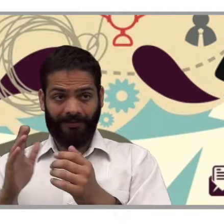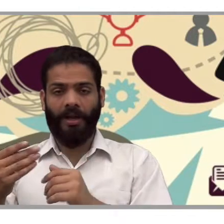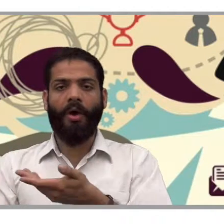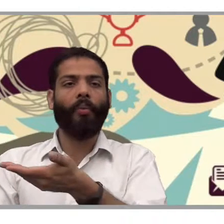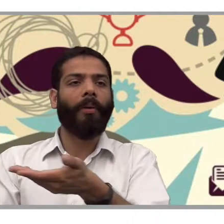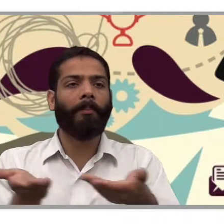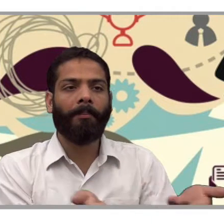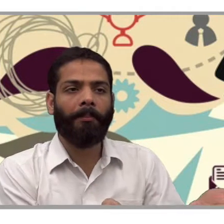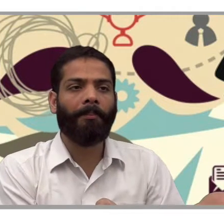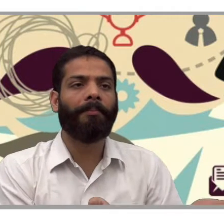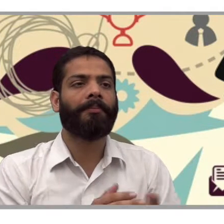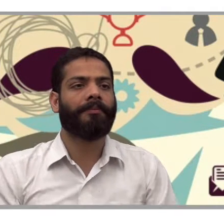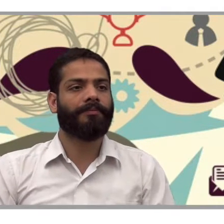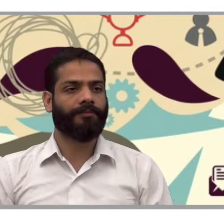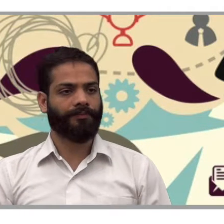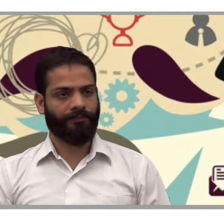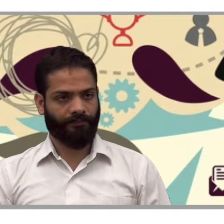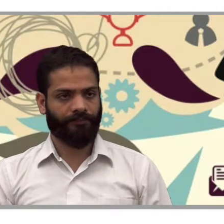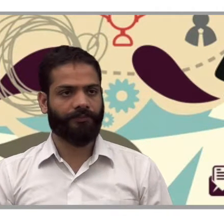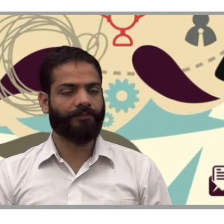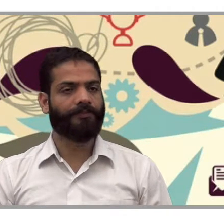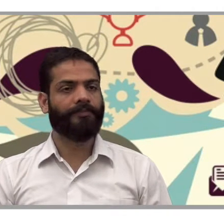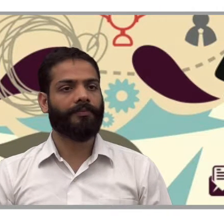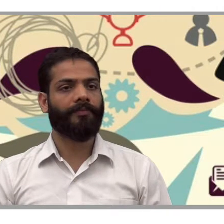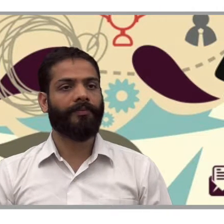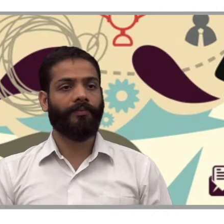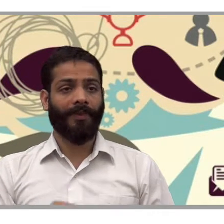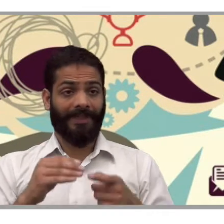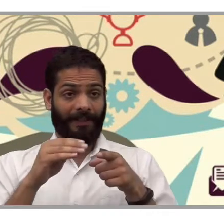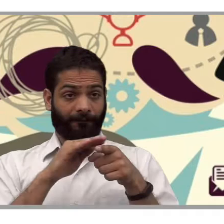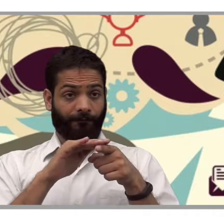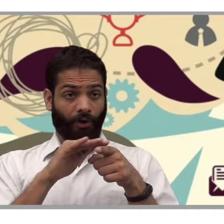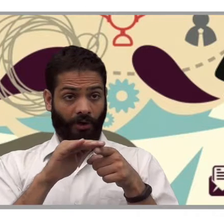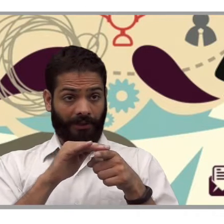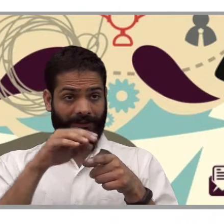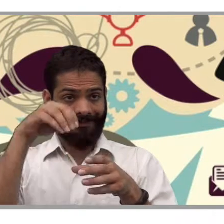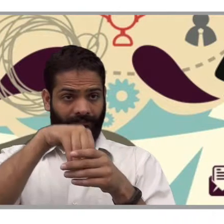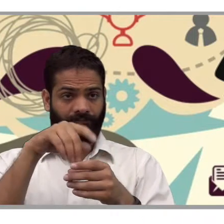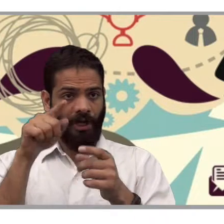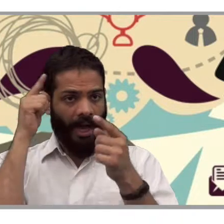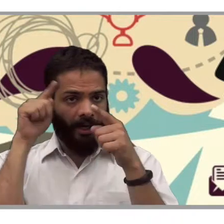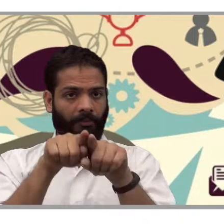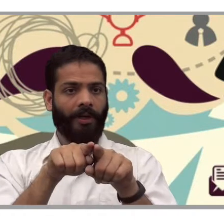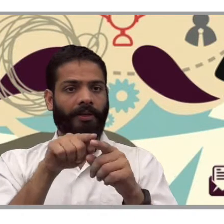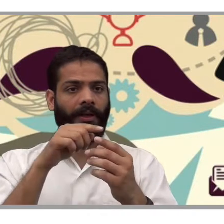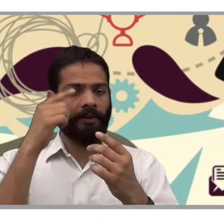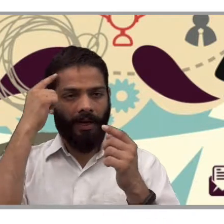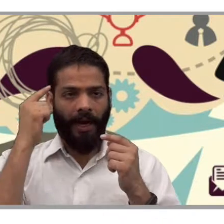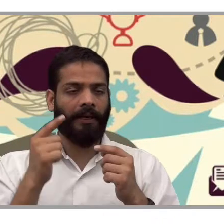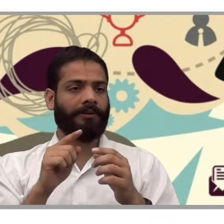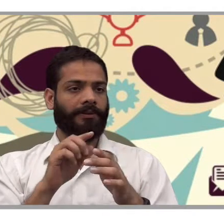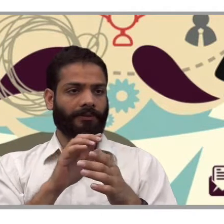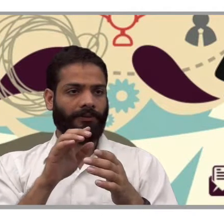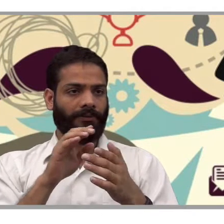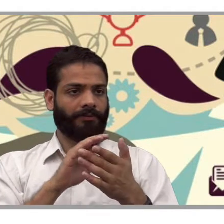So one-handed sign is get or pay. Two-handed symmetric handshakes would be